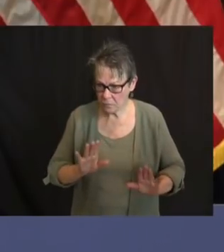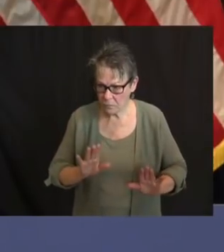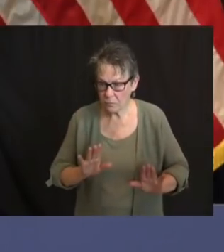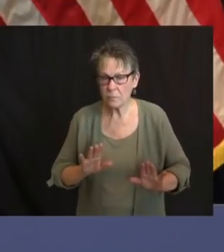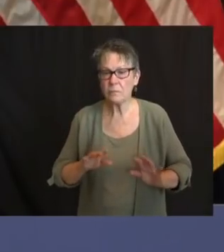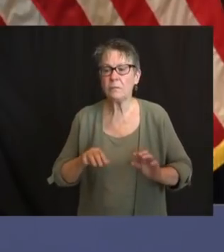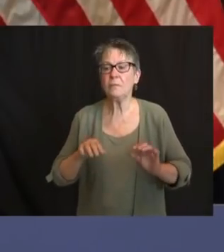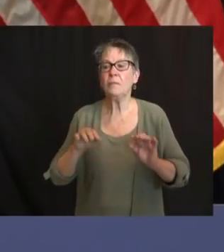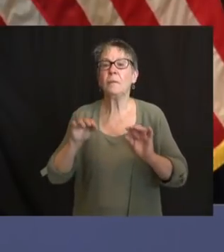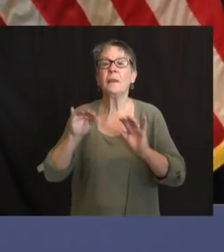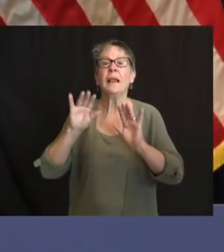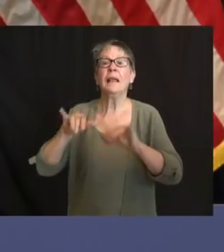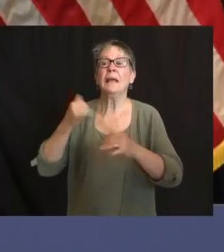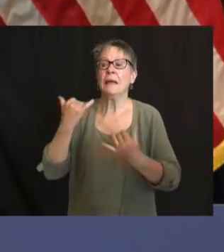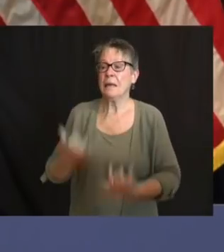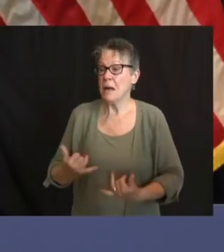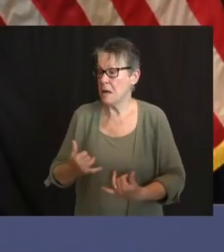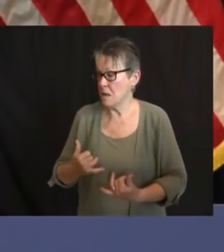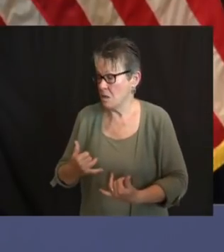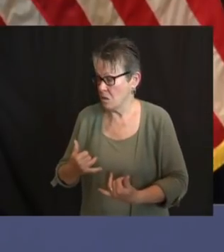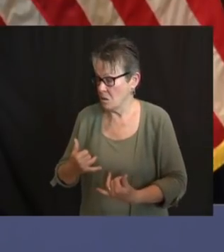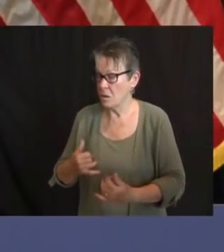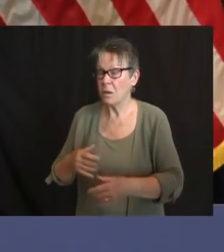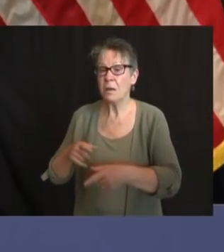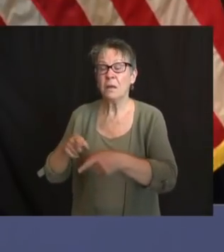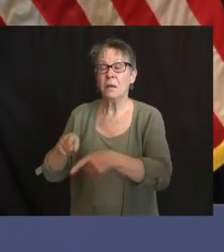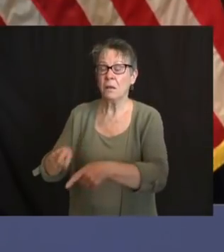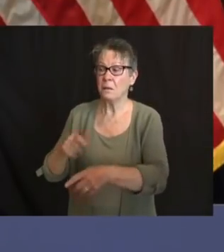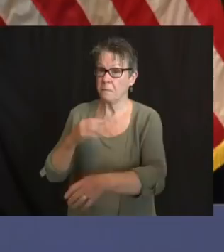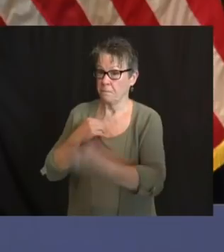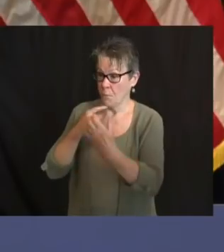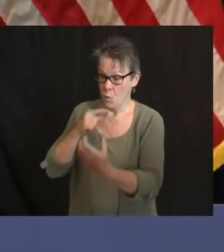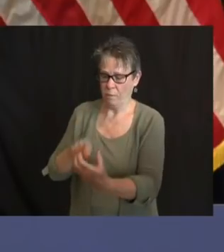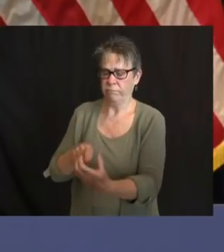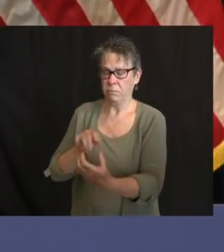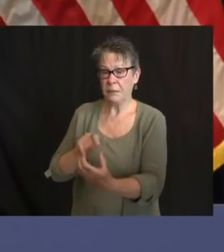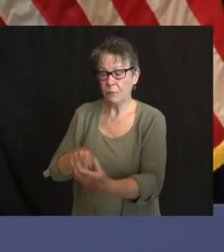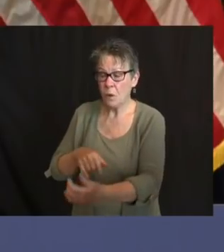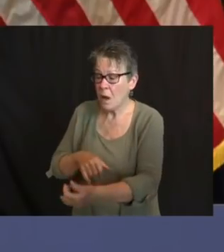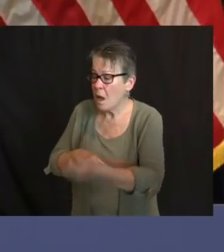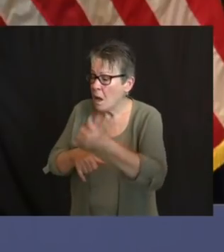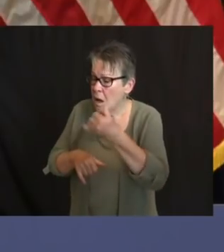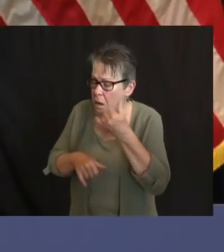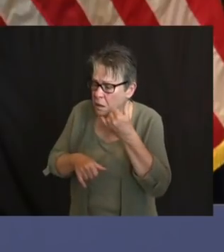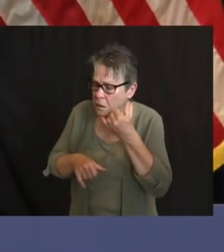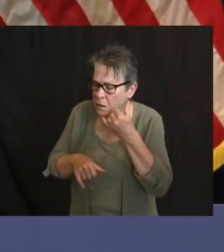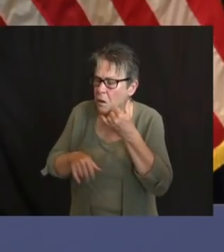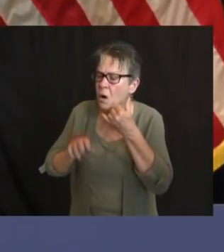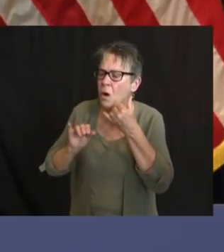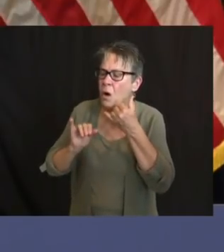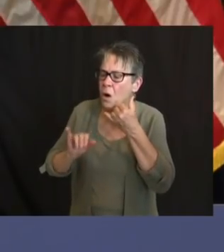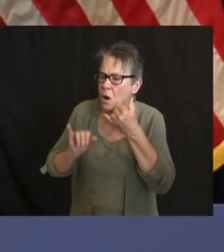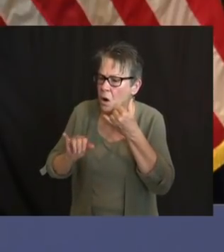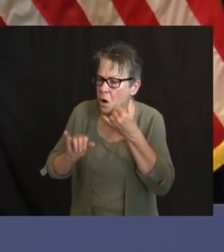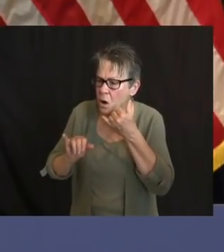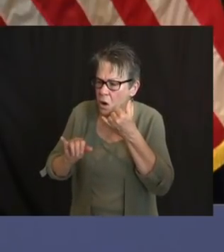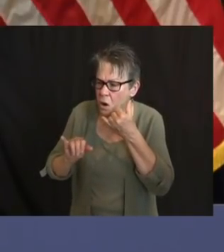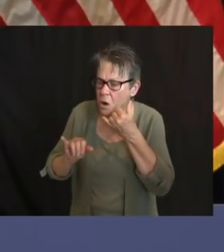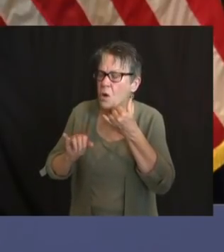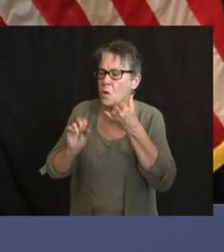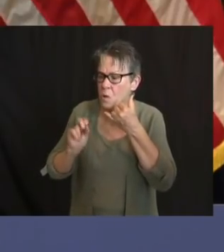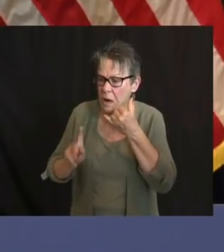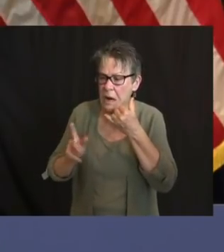shaking his head. So listen, we do think there's a risk of, exactly, all kidding aside, of what you're talking about,